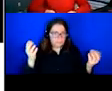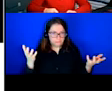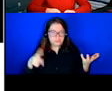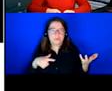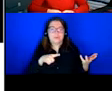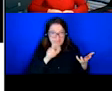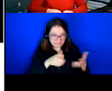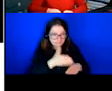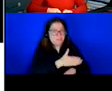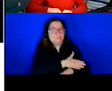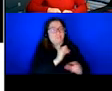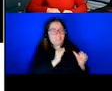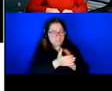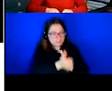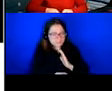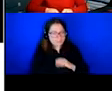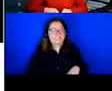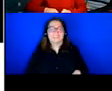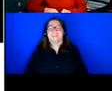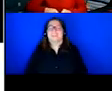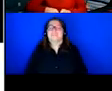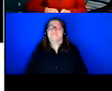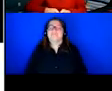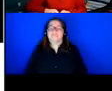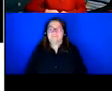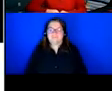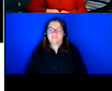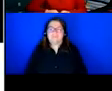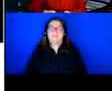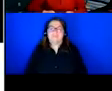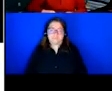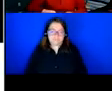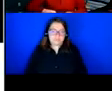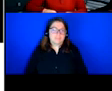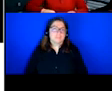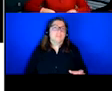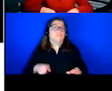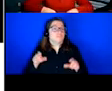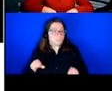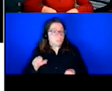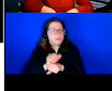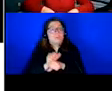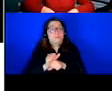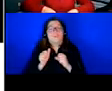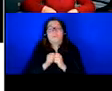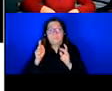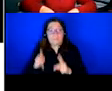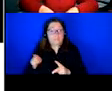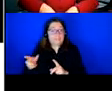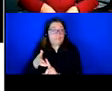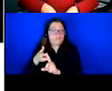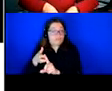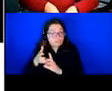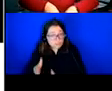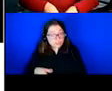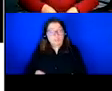too as well. And, working with someone who could be a potential recruiter is really great. Like there's a lot of recruiting firms out there that